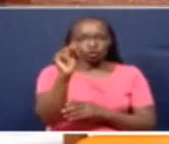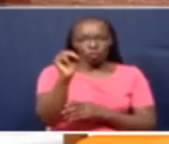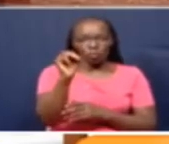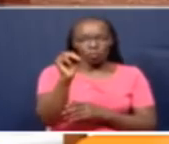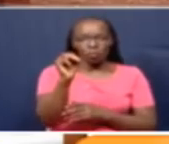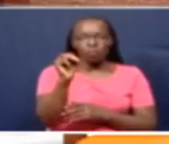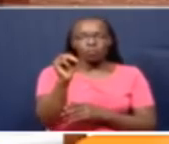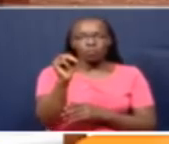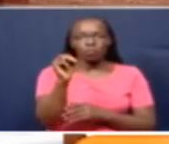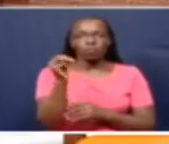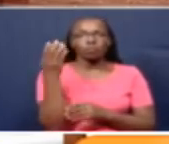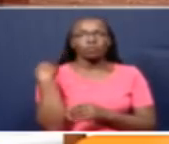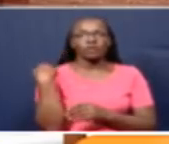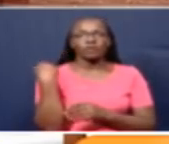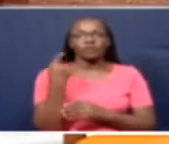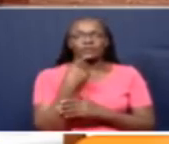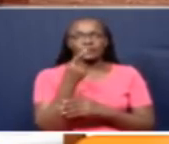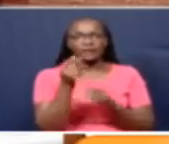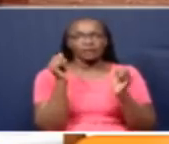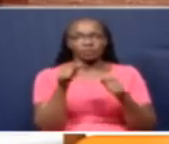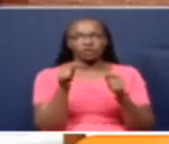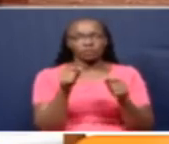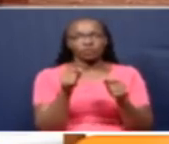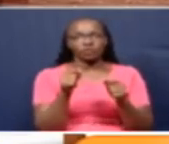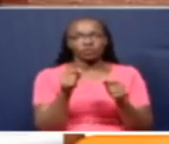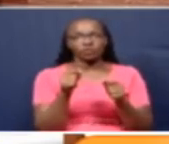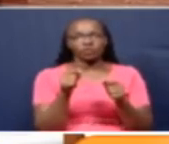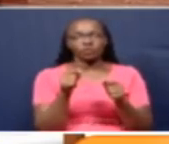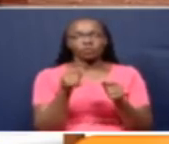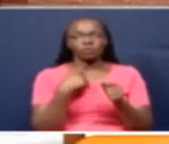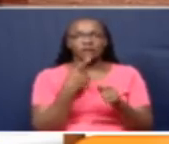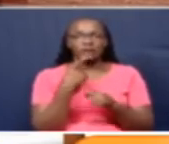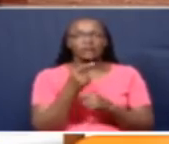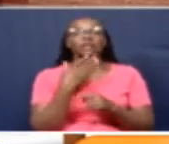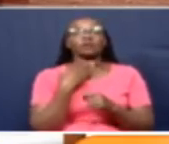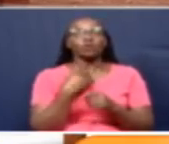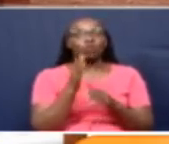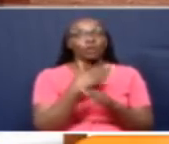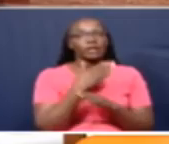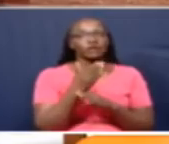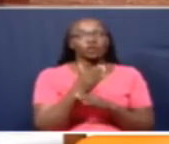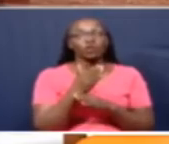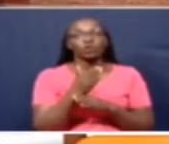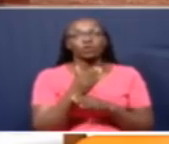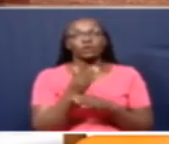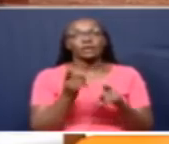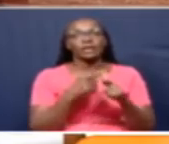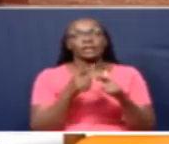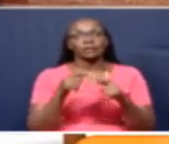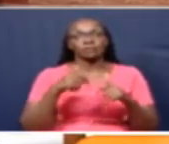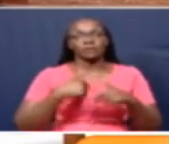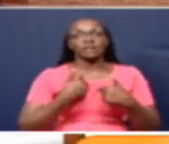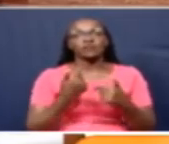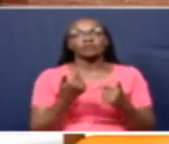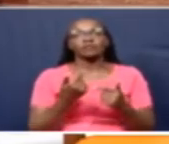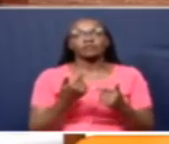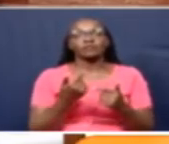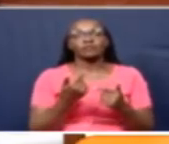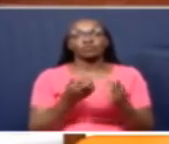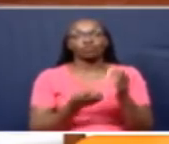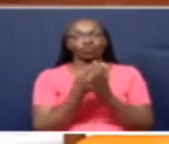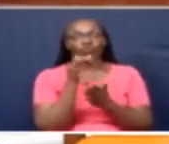Yeah. And he said to me, Sal, I want a song. So I said, yeah, Tom, that's a simple thing. So I wrote that one.